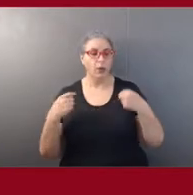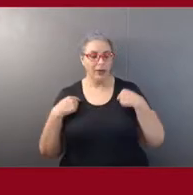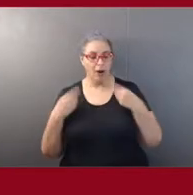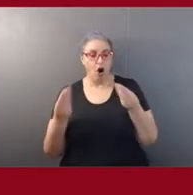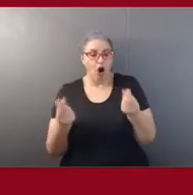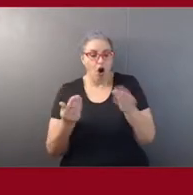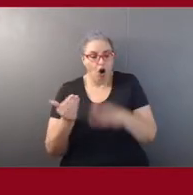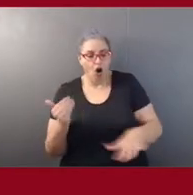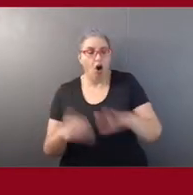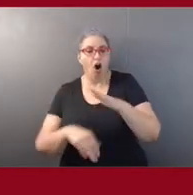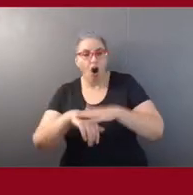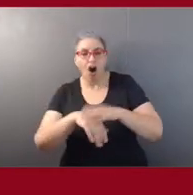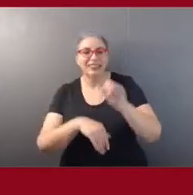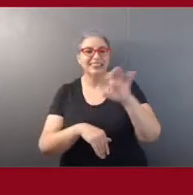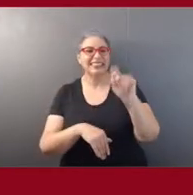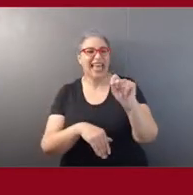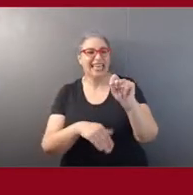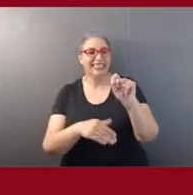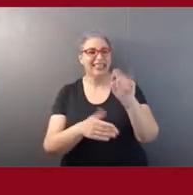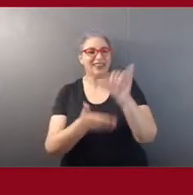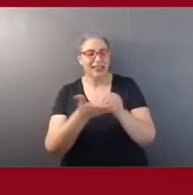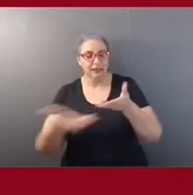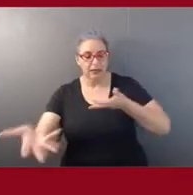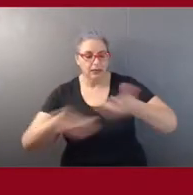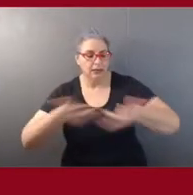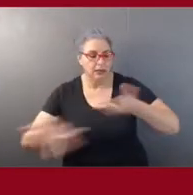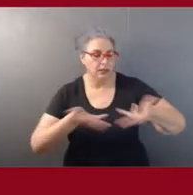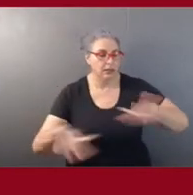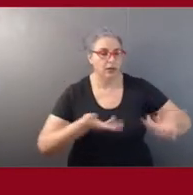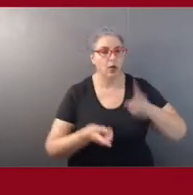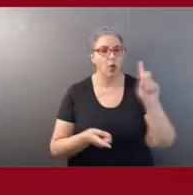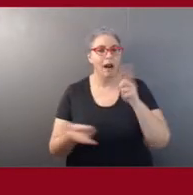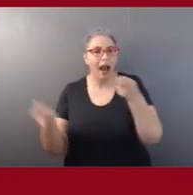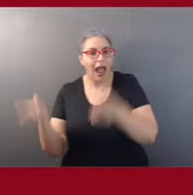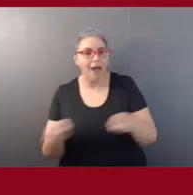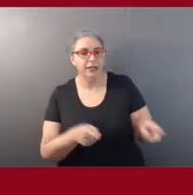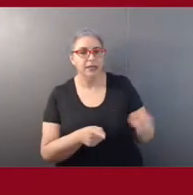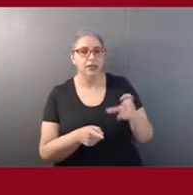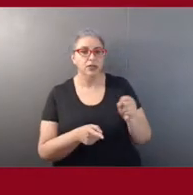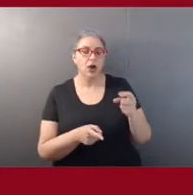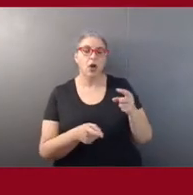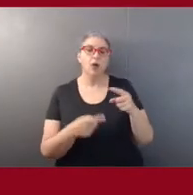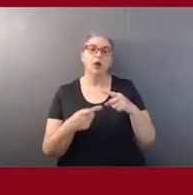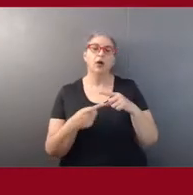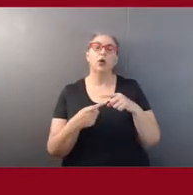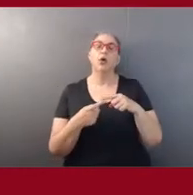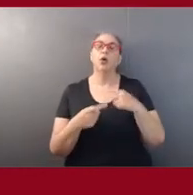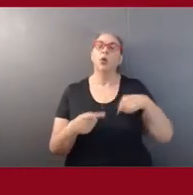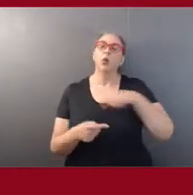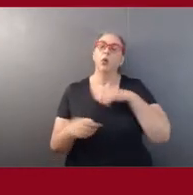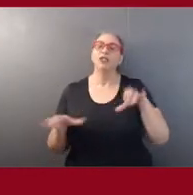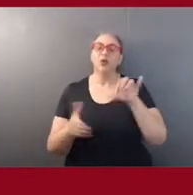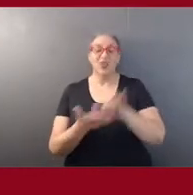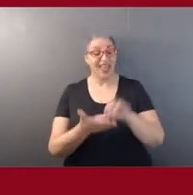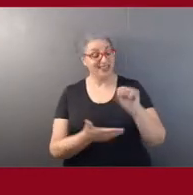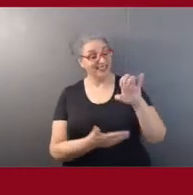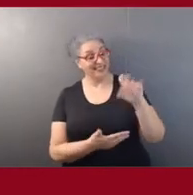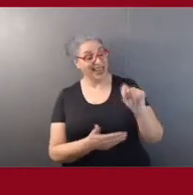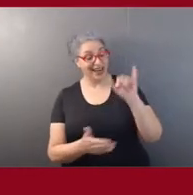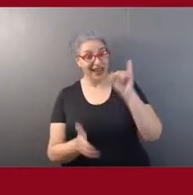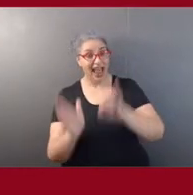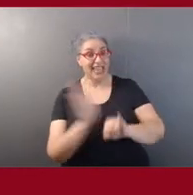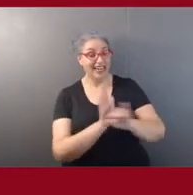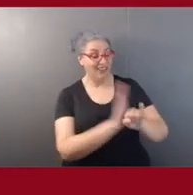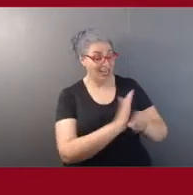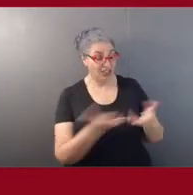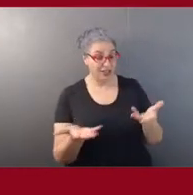where the transactionalness is kind of coming from. So can we bring that to set? So when we do set identification on set, we are